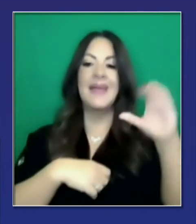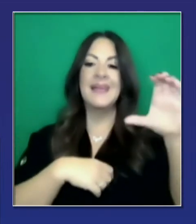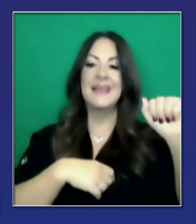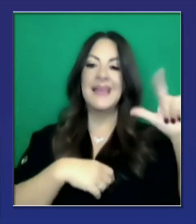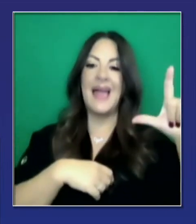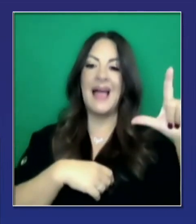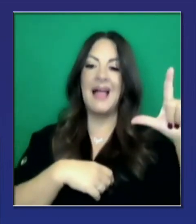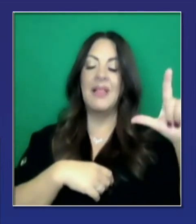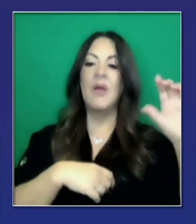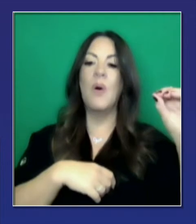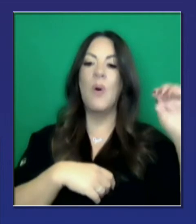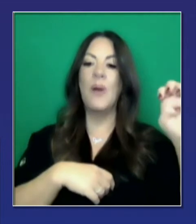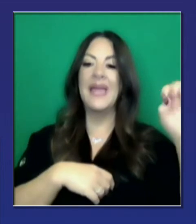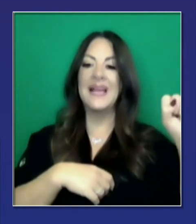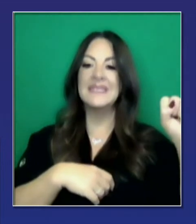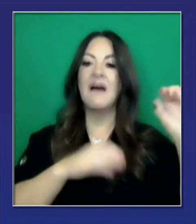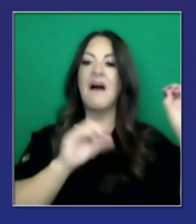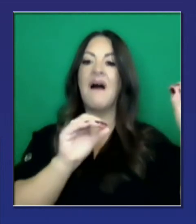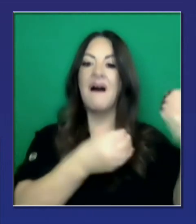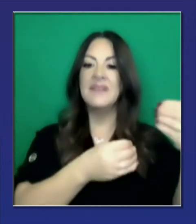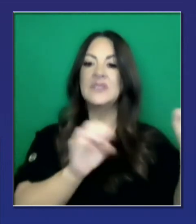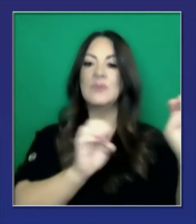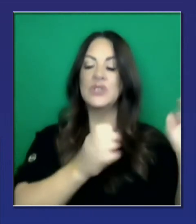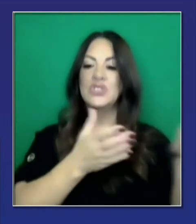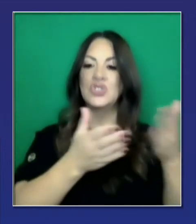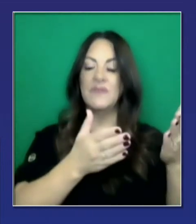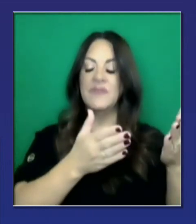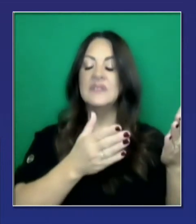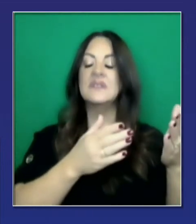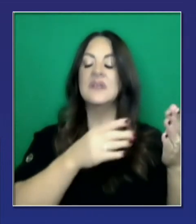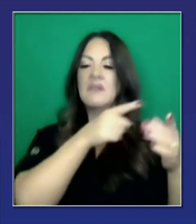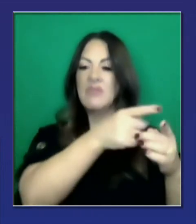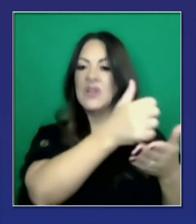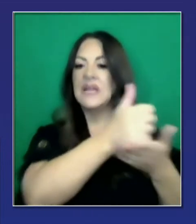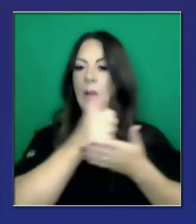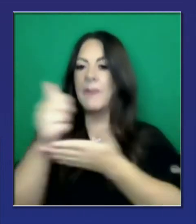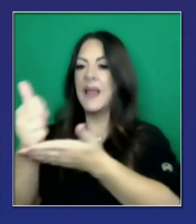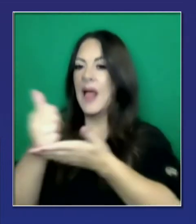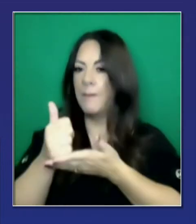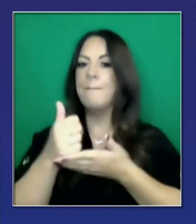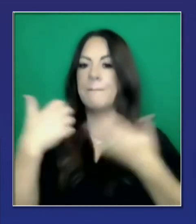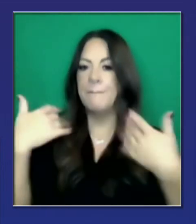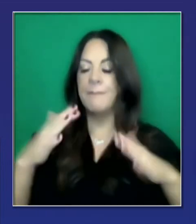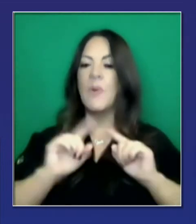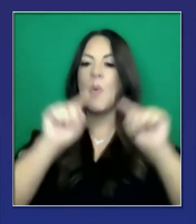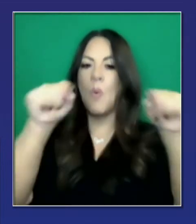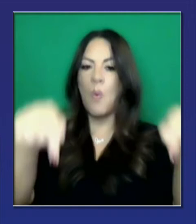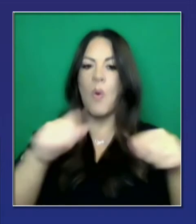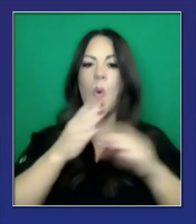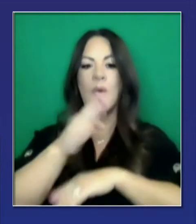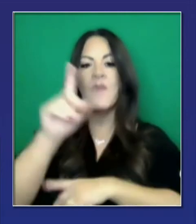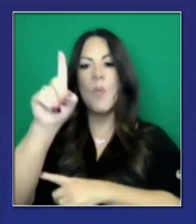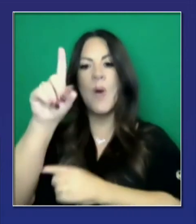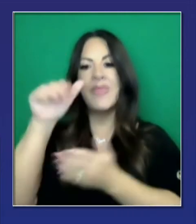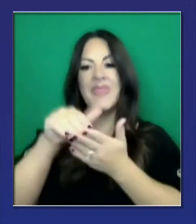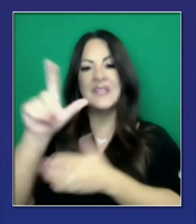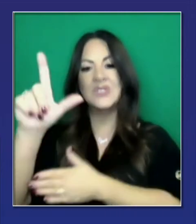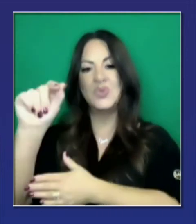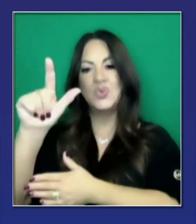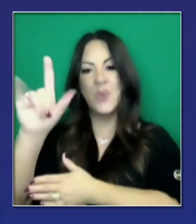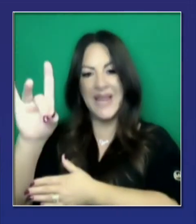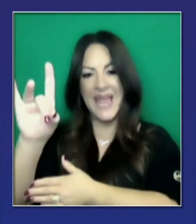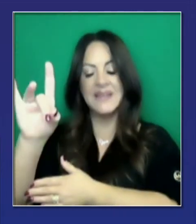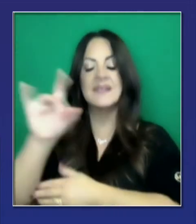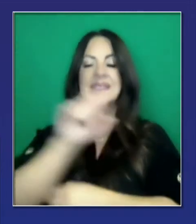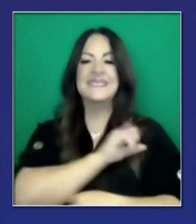OES. We have now deployed into 116 facilities in the state of California, 1,000 plus staff.